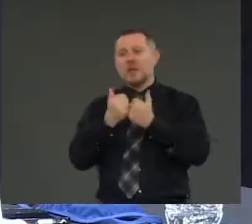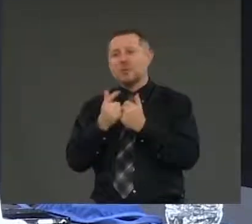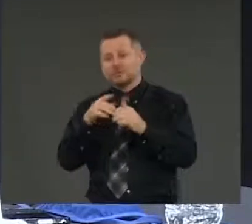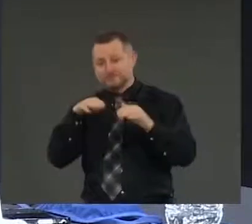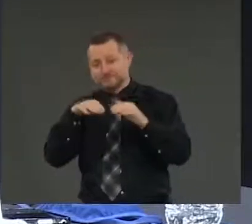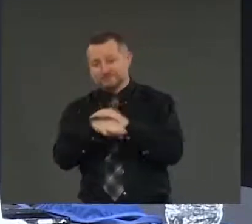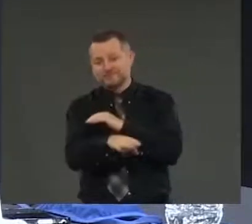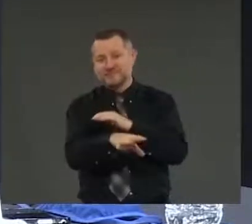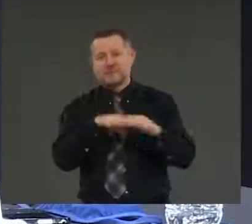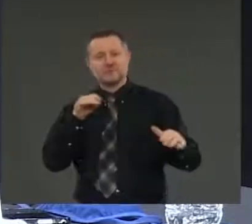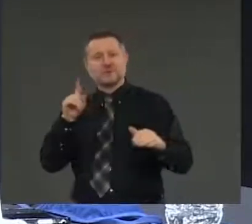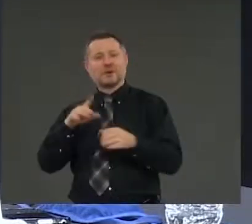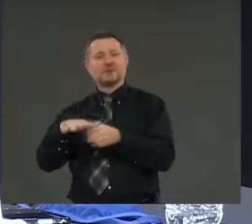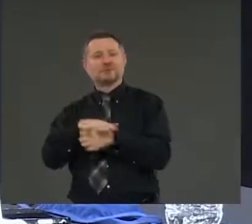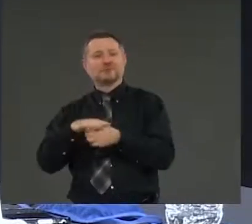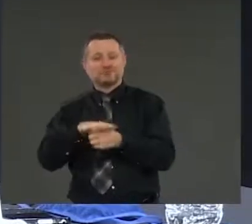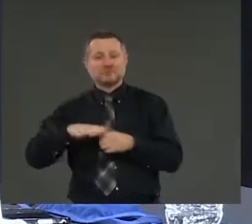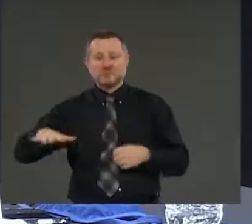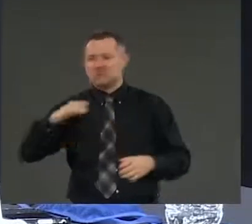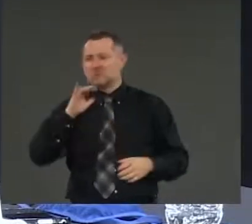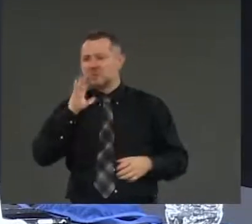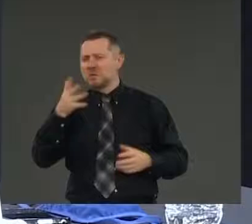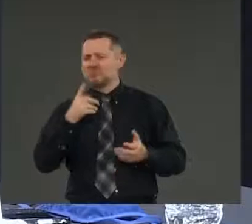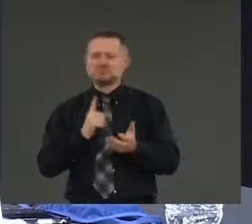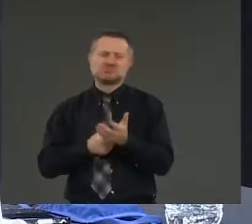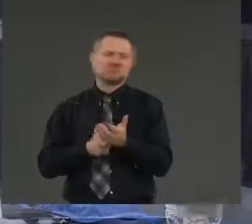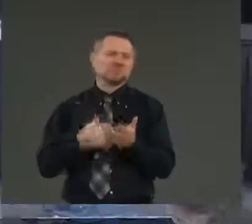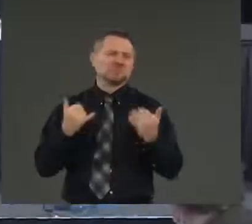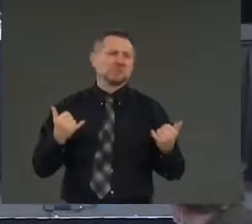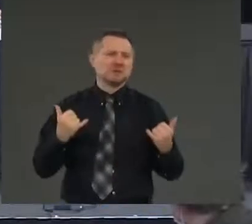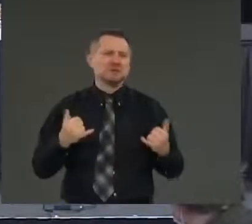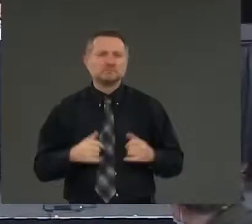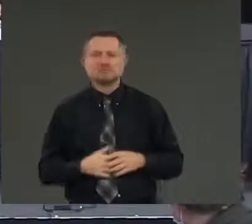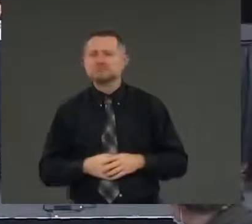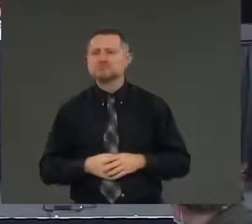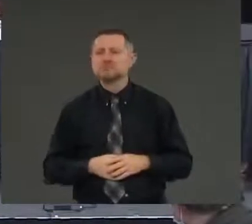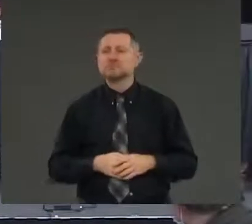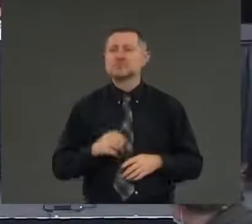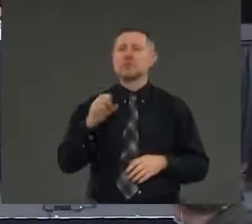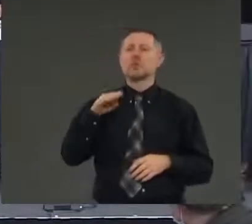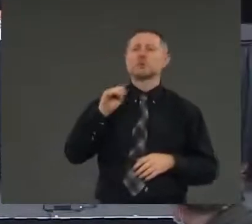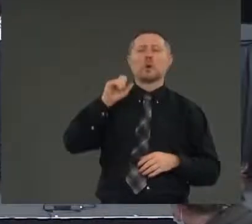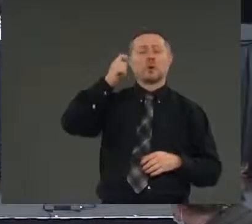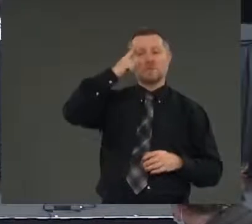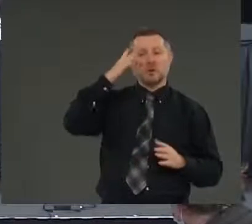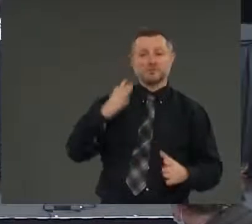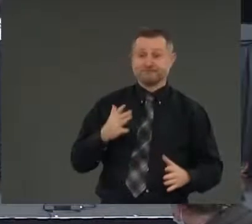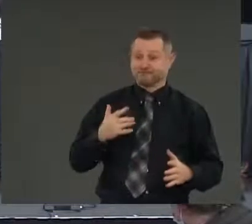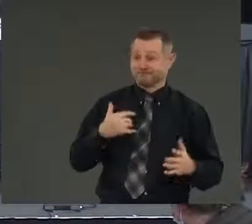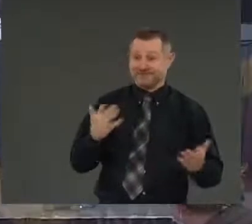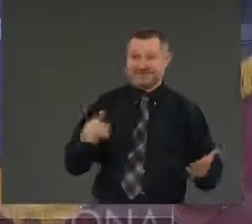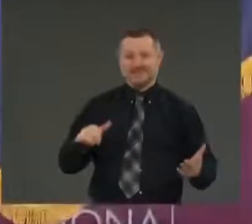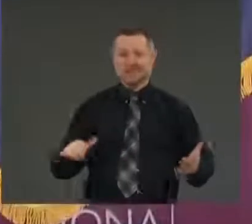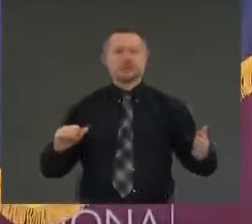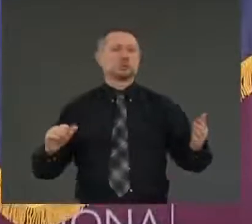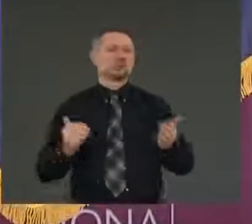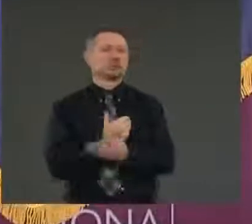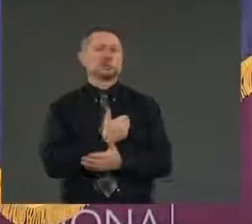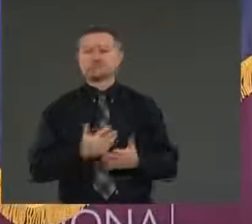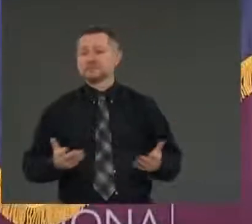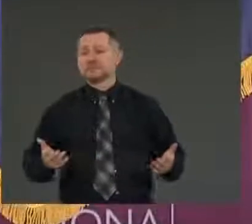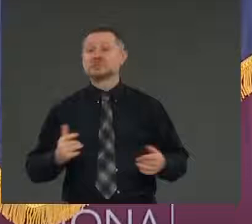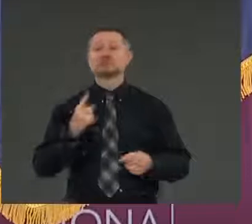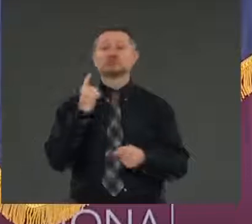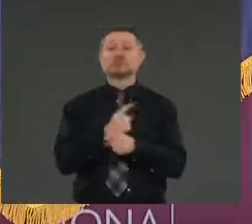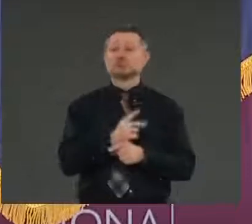spaces for outdoor dining. But that's something that is under review. Yeah, talk about never having done this before. So you're right. There's restaurants,